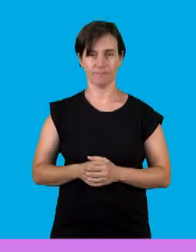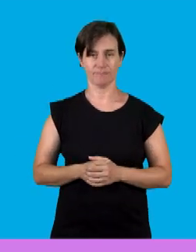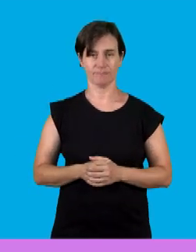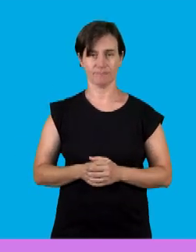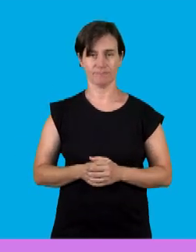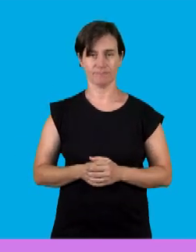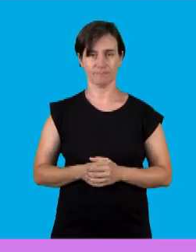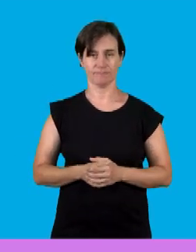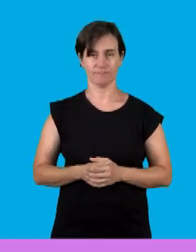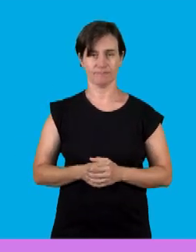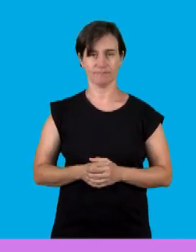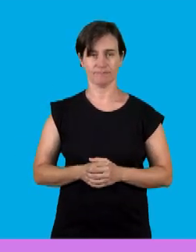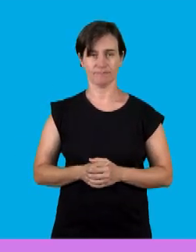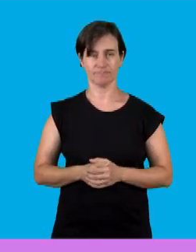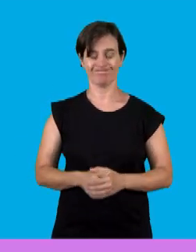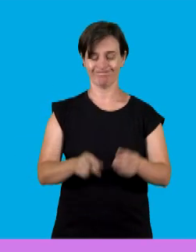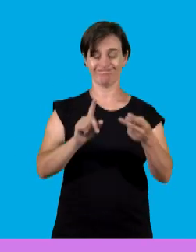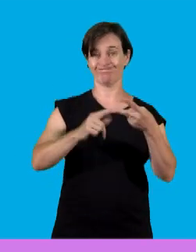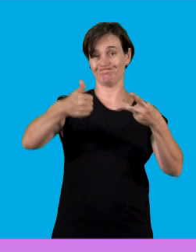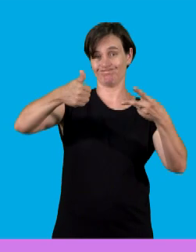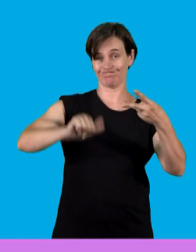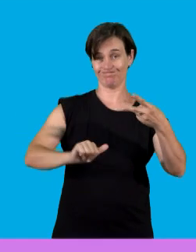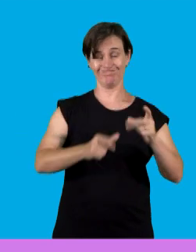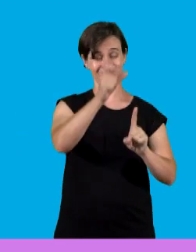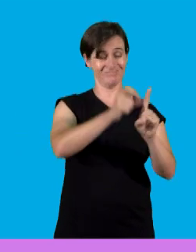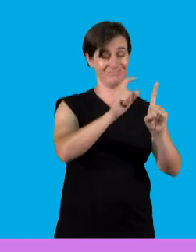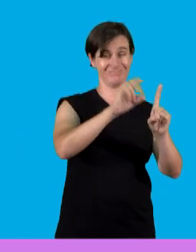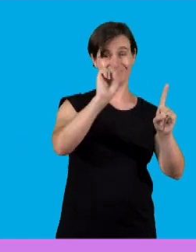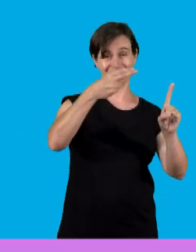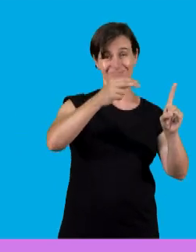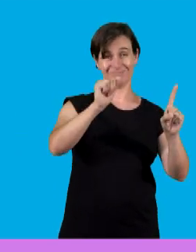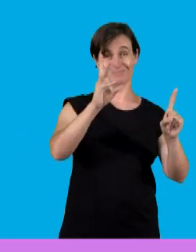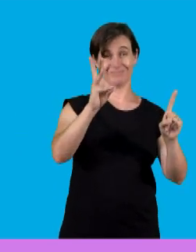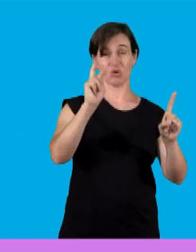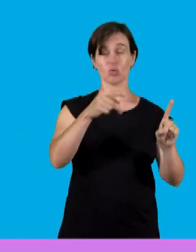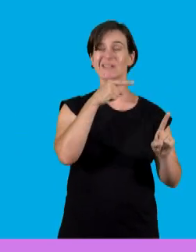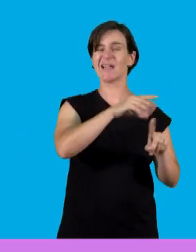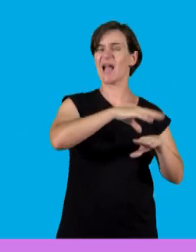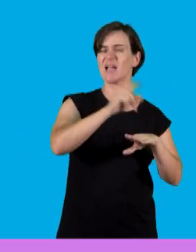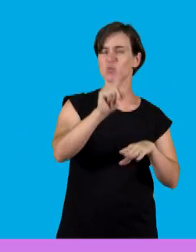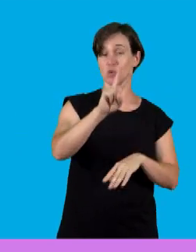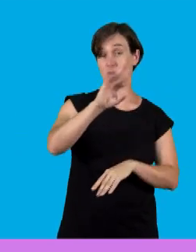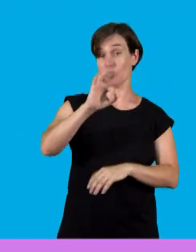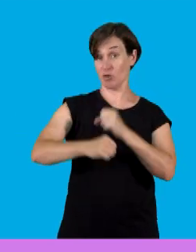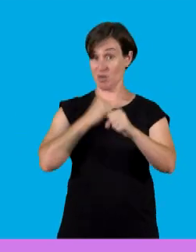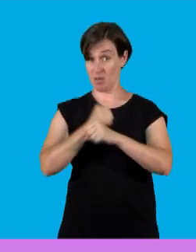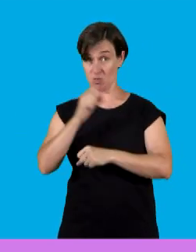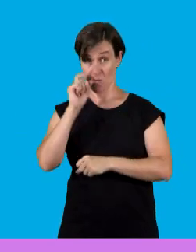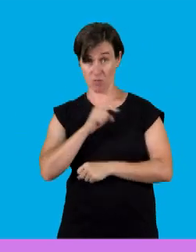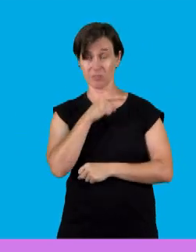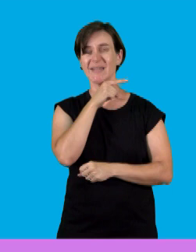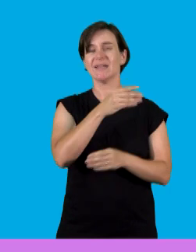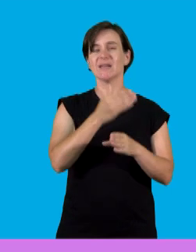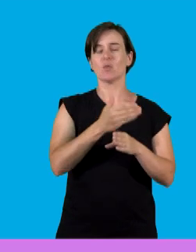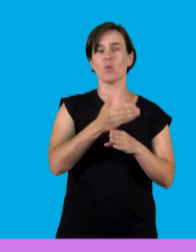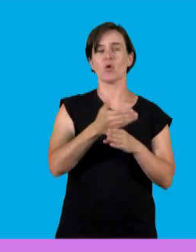141,250 rand. Okay, let us look at question number B. So here we are saying, Sean is 23 years old and